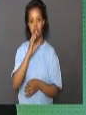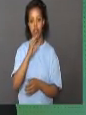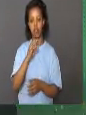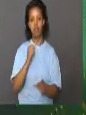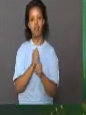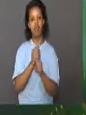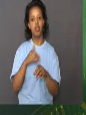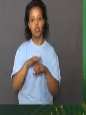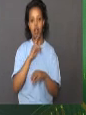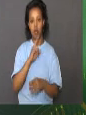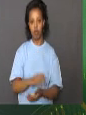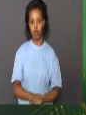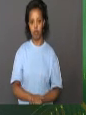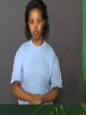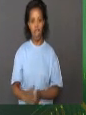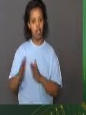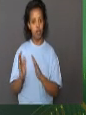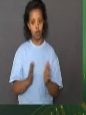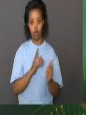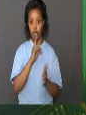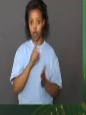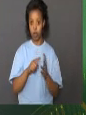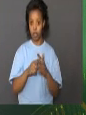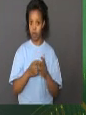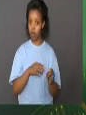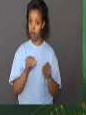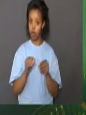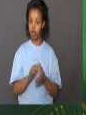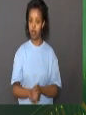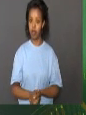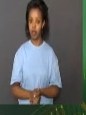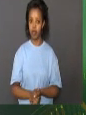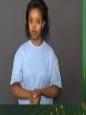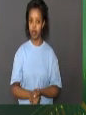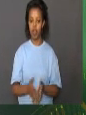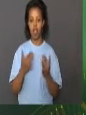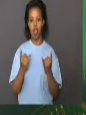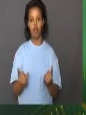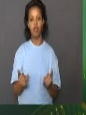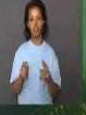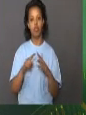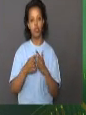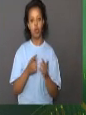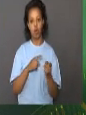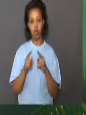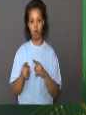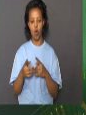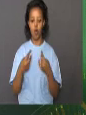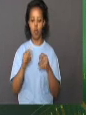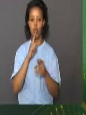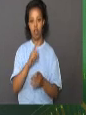production. Are you ready to get started? Let us begin with an